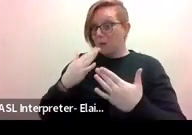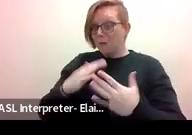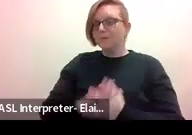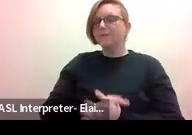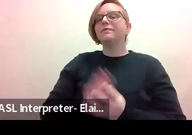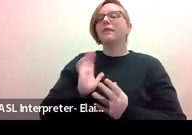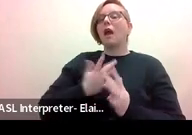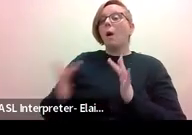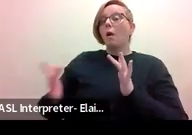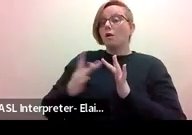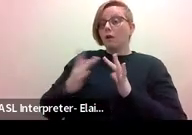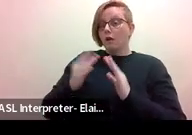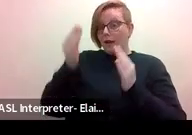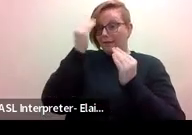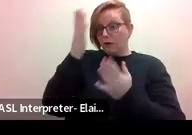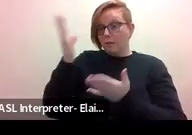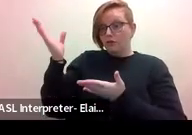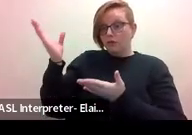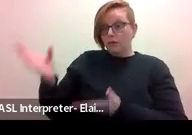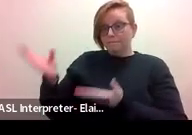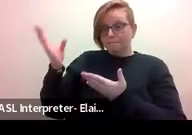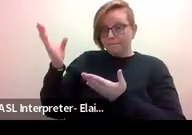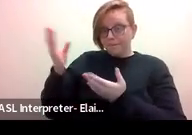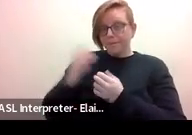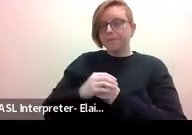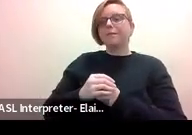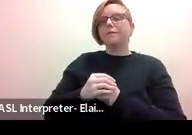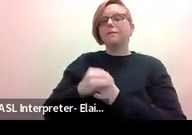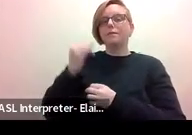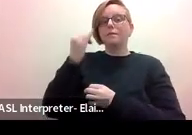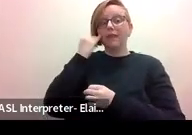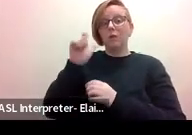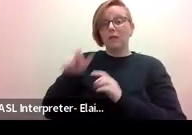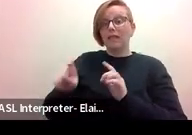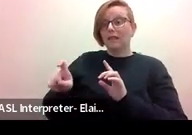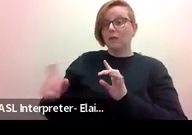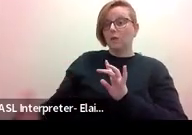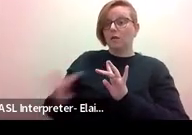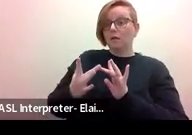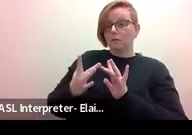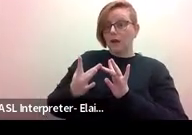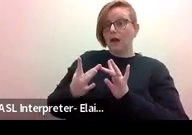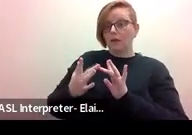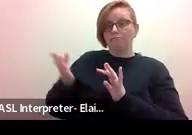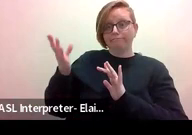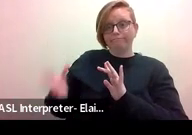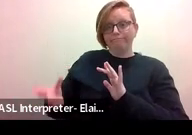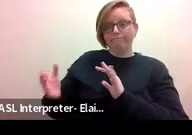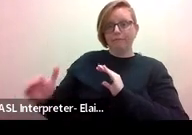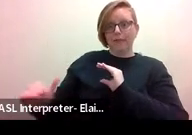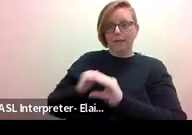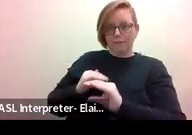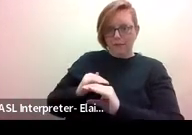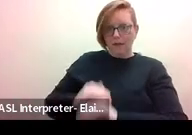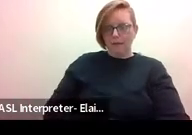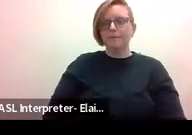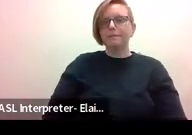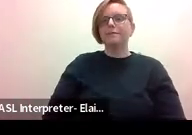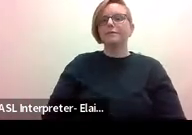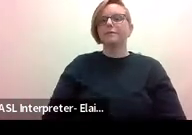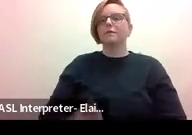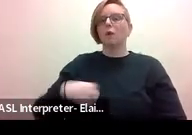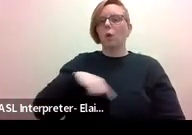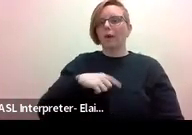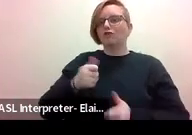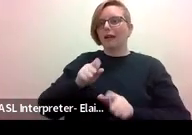contact information. If you need to get in touch with us, this is how you can do that. We work really hard to maintain a pretty tight